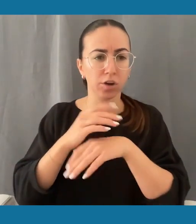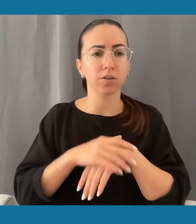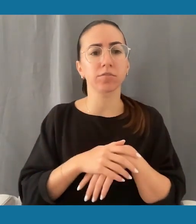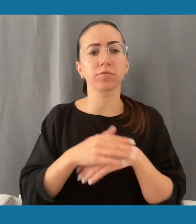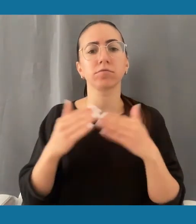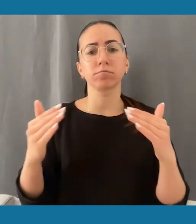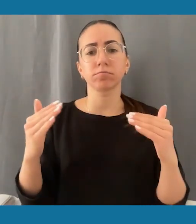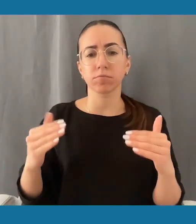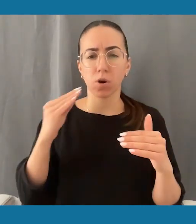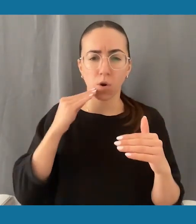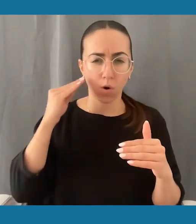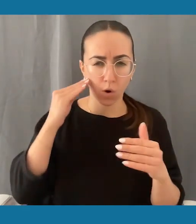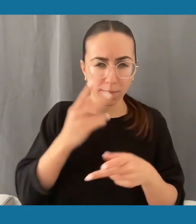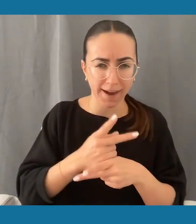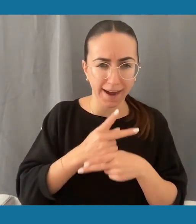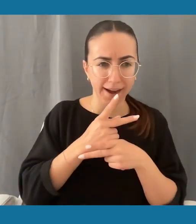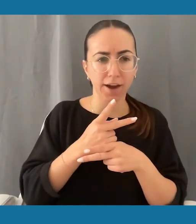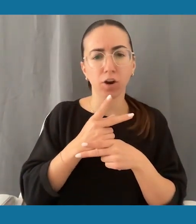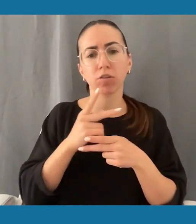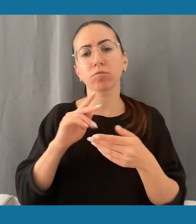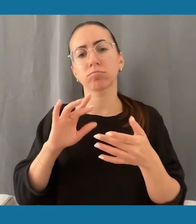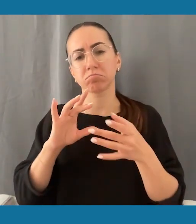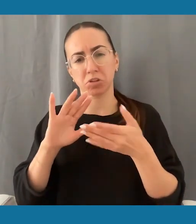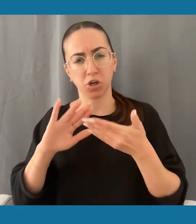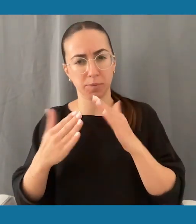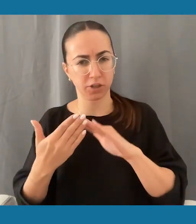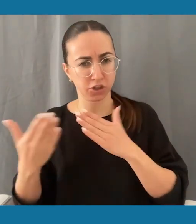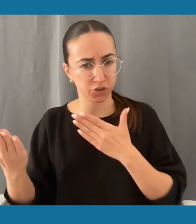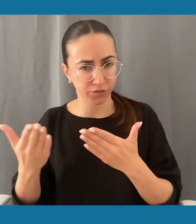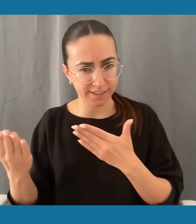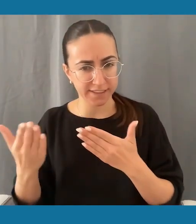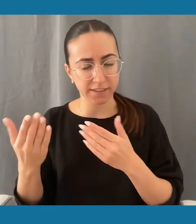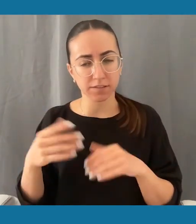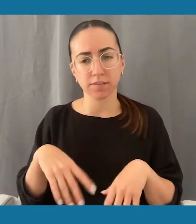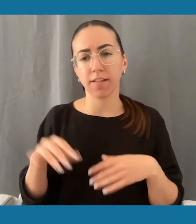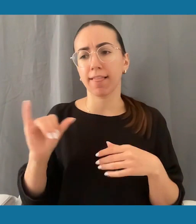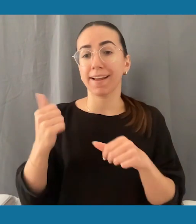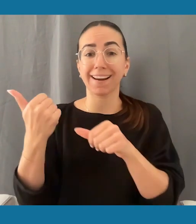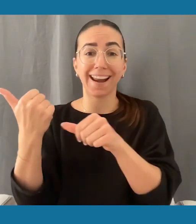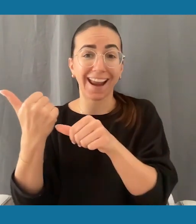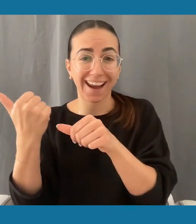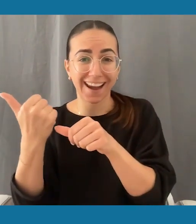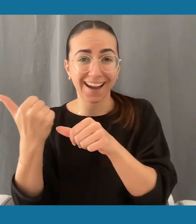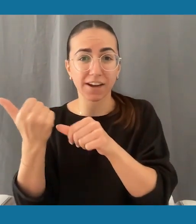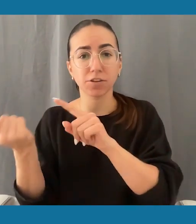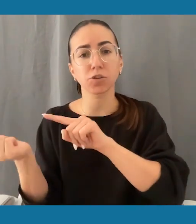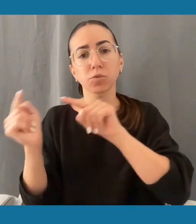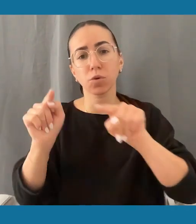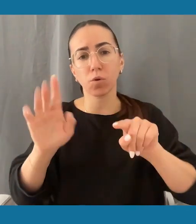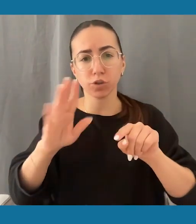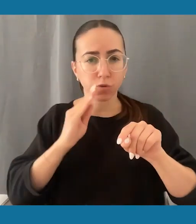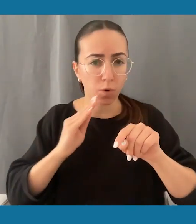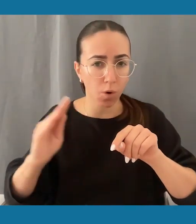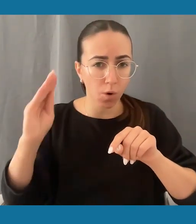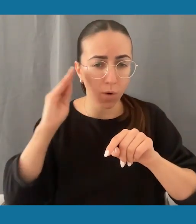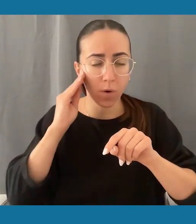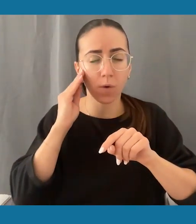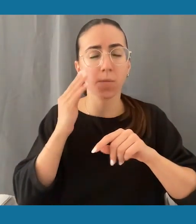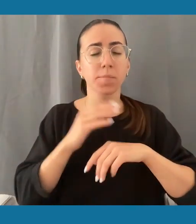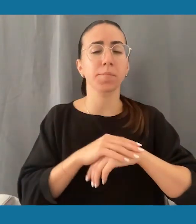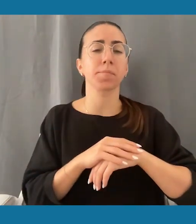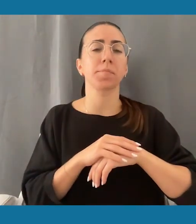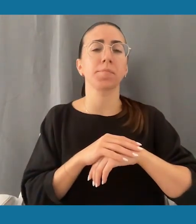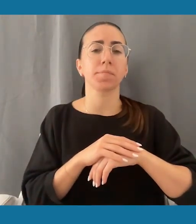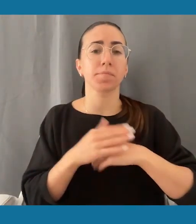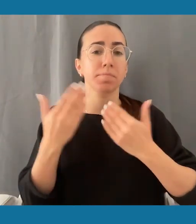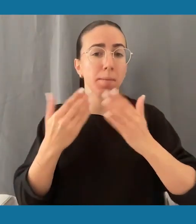home care, home and community-based services. That might be an aide that you would have come into the home. It might be